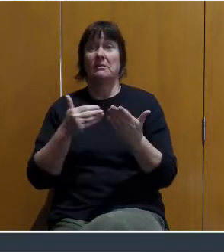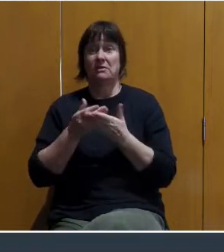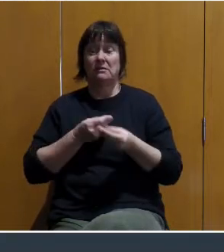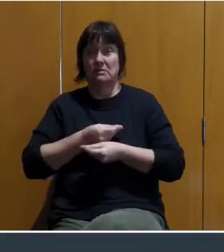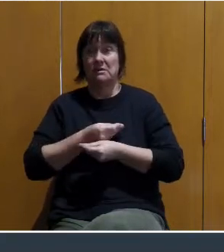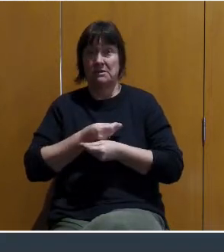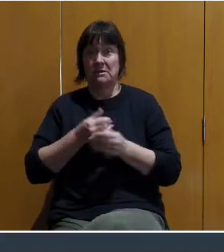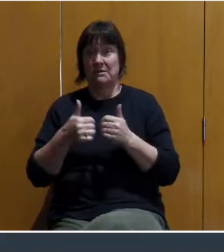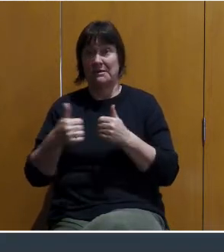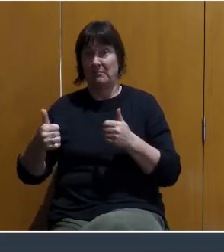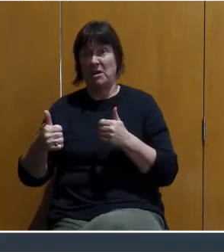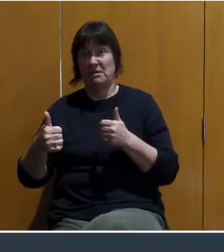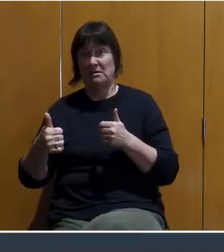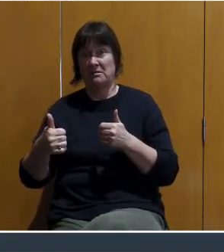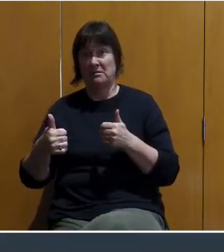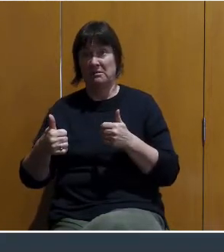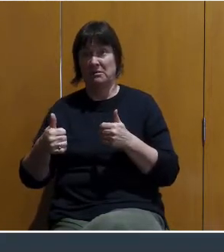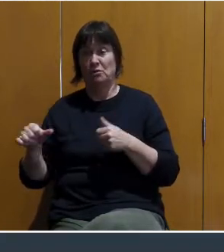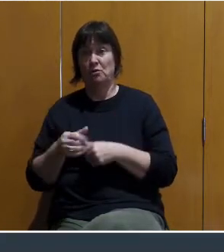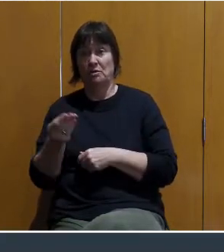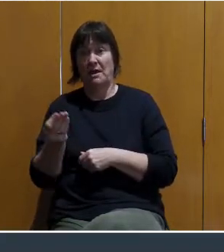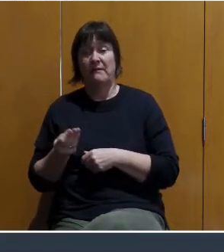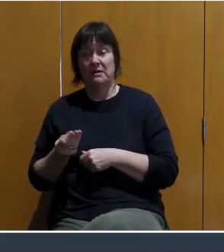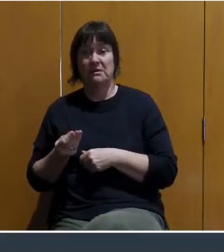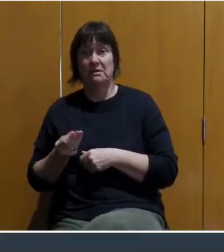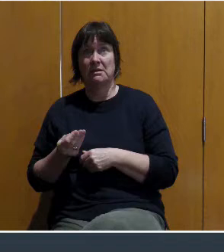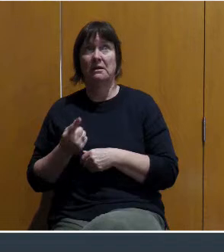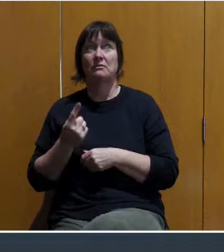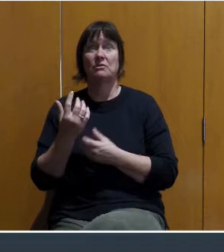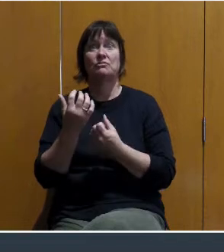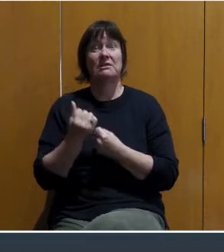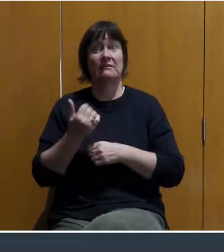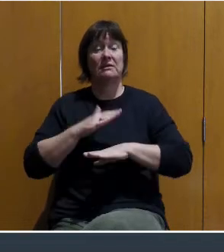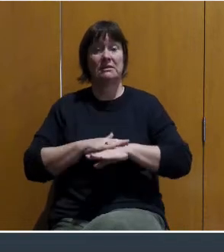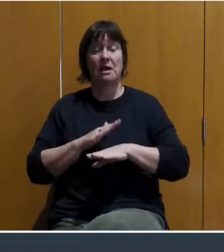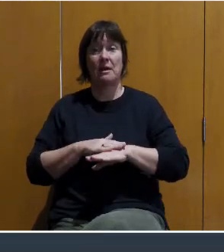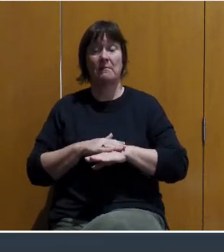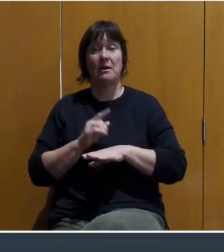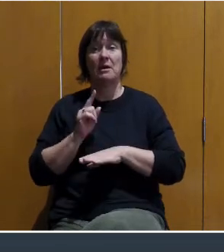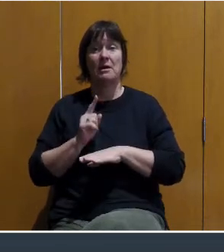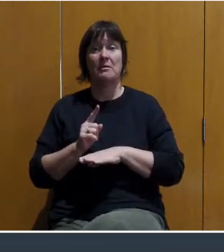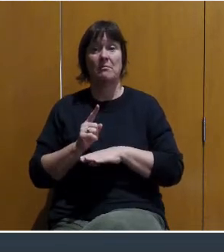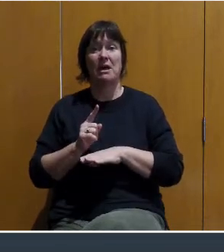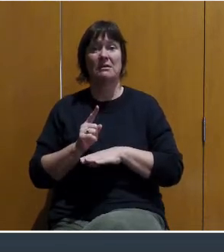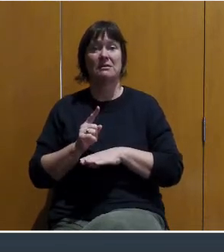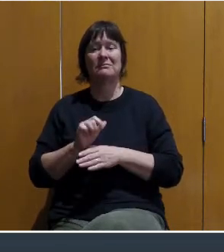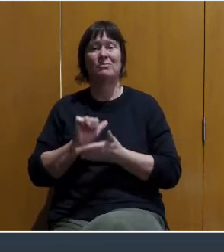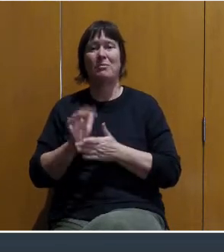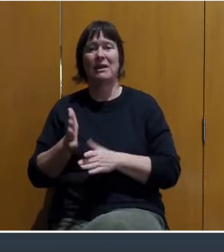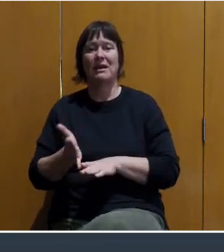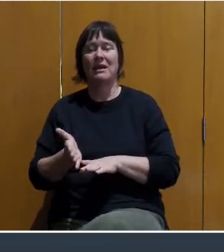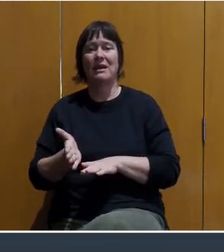circulated separately. You should have it in front of you. It was received in time, but it didn't upload properly into